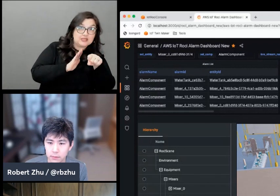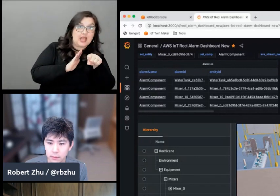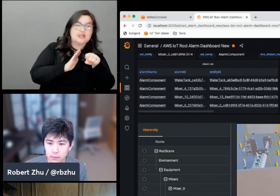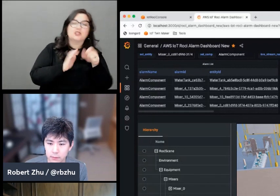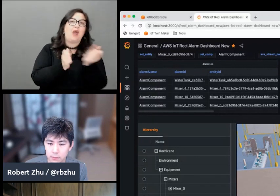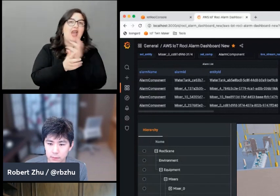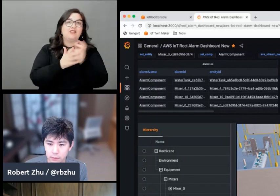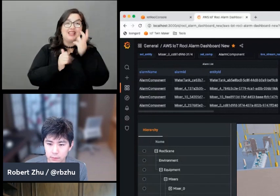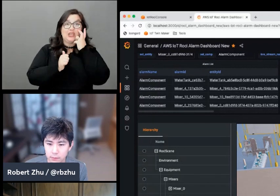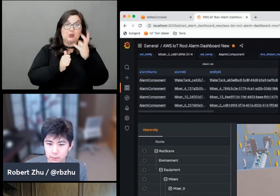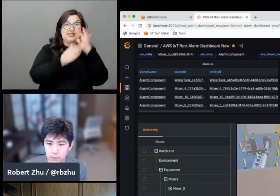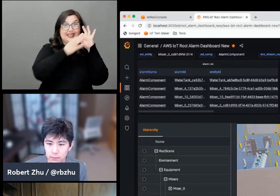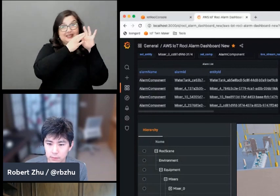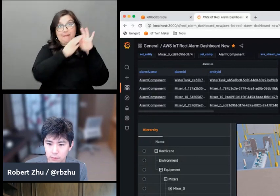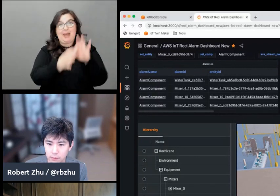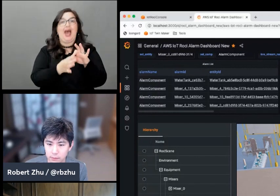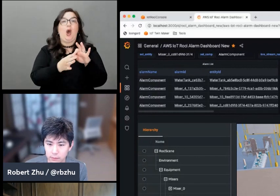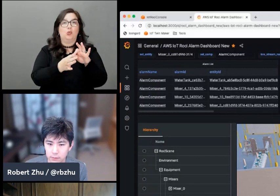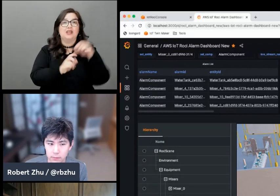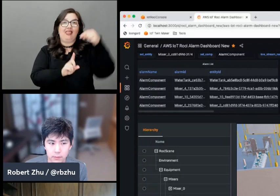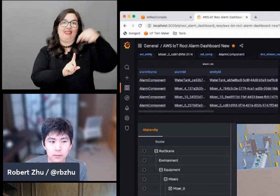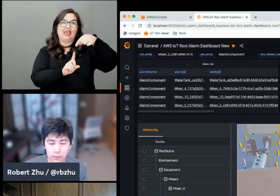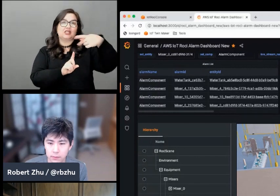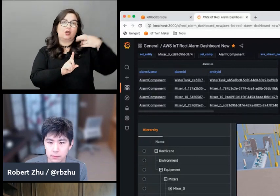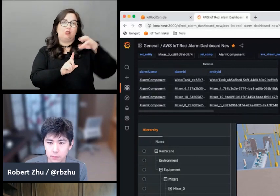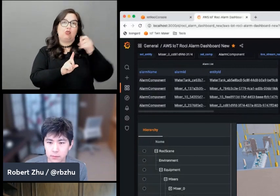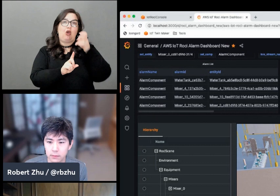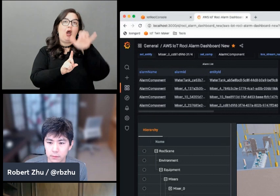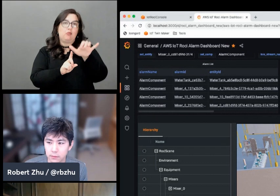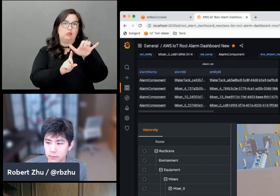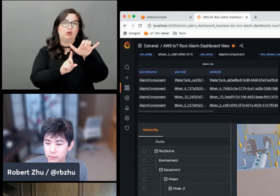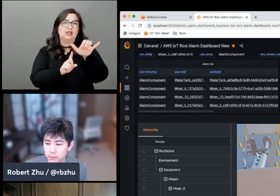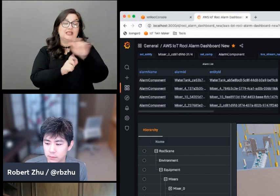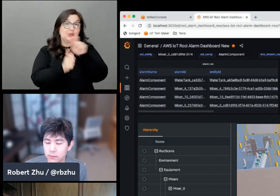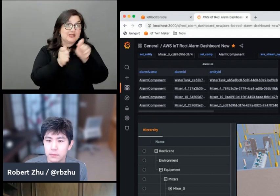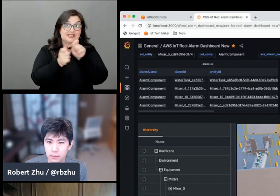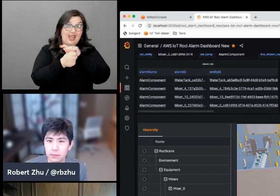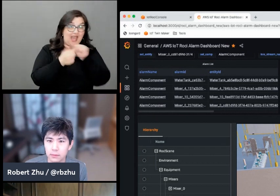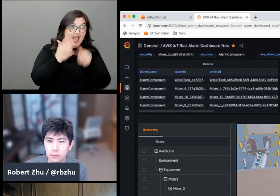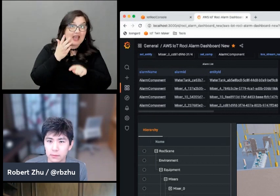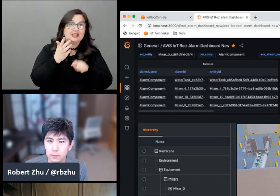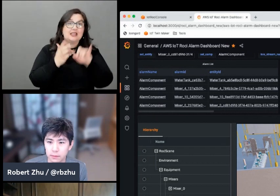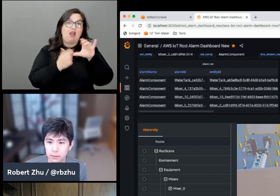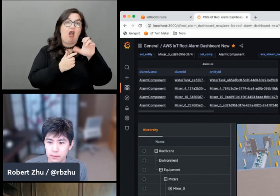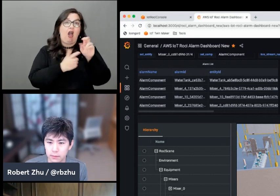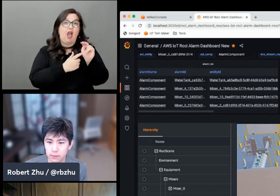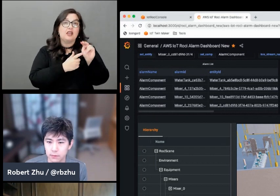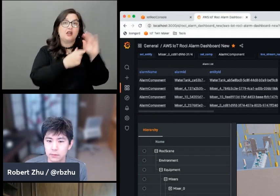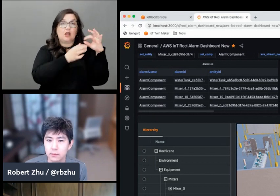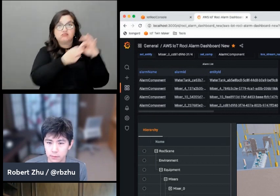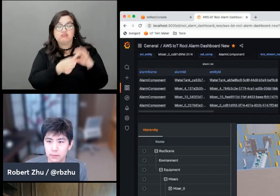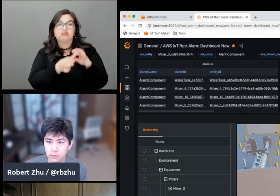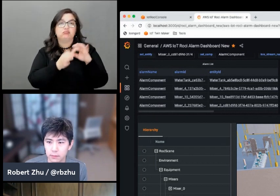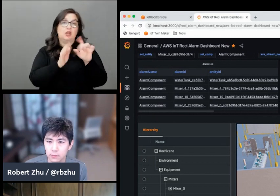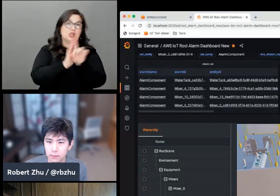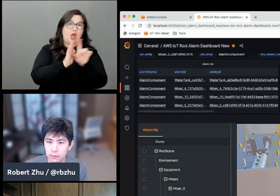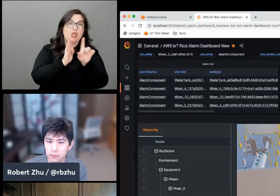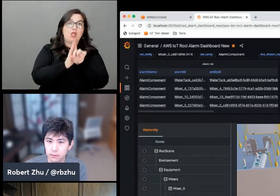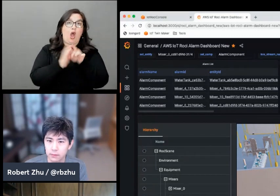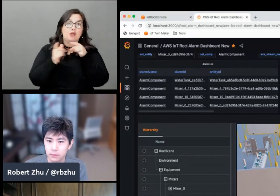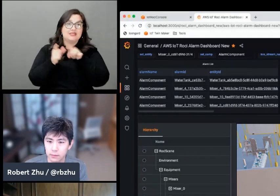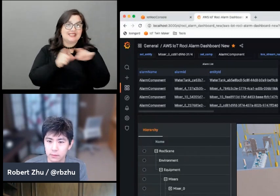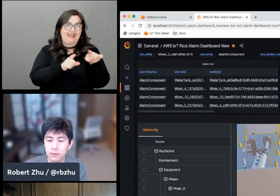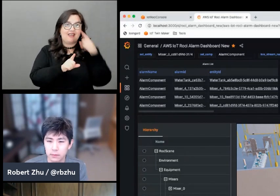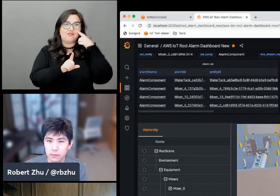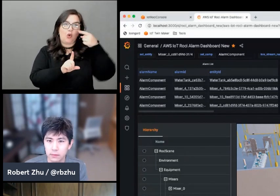property. And so that's exactly what these icons are bound to is the alarm state for those. But you